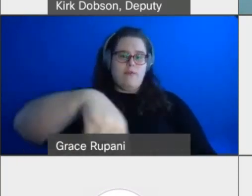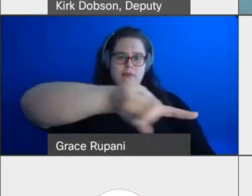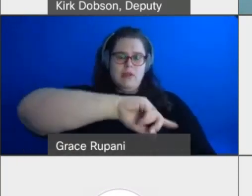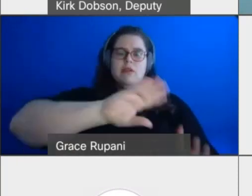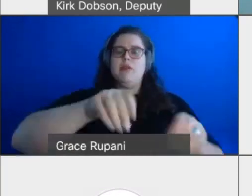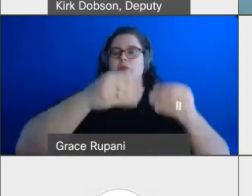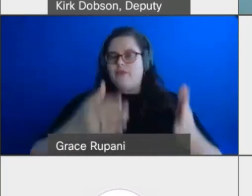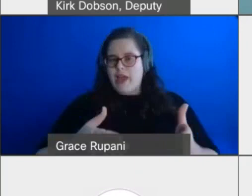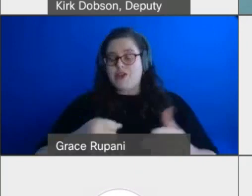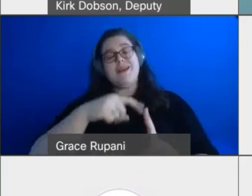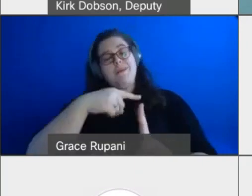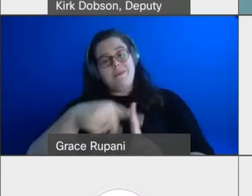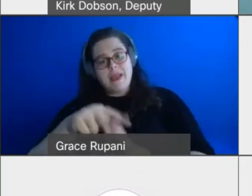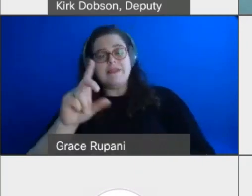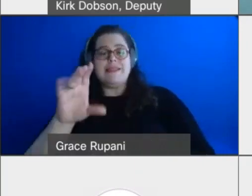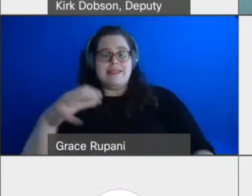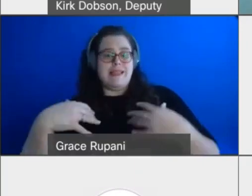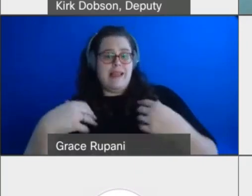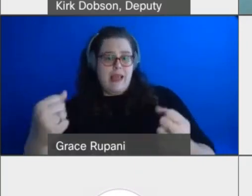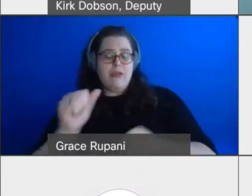on contact tracing for provider staff,